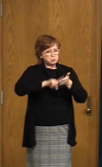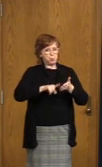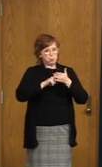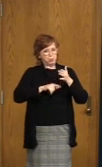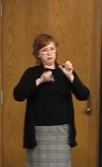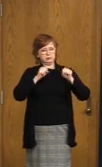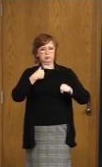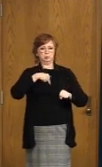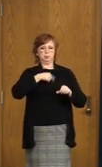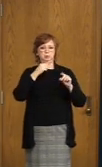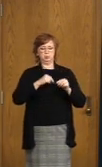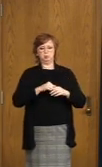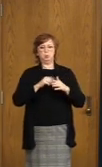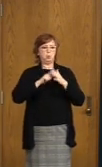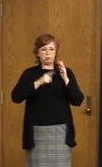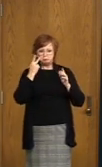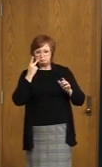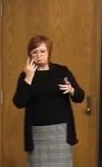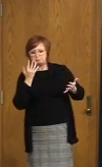Follow-up?